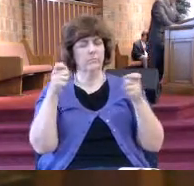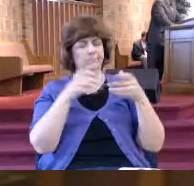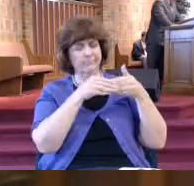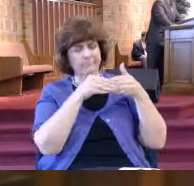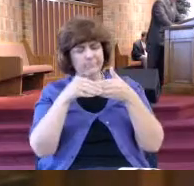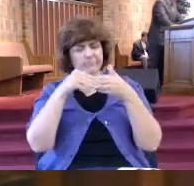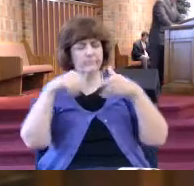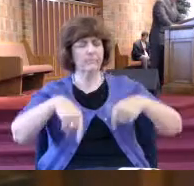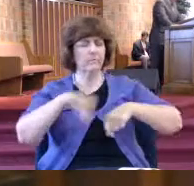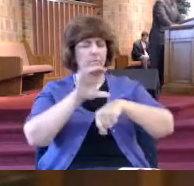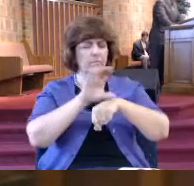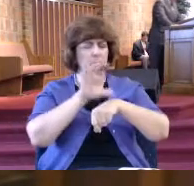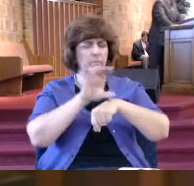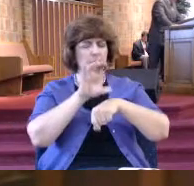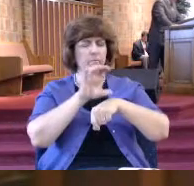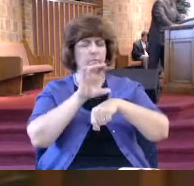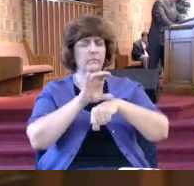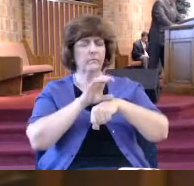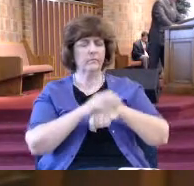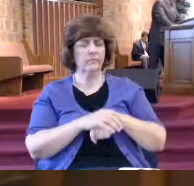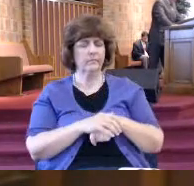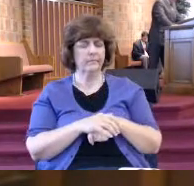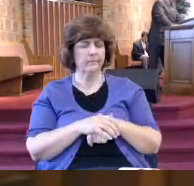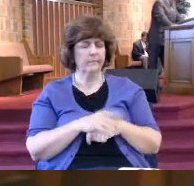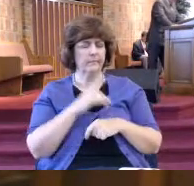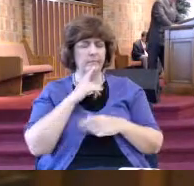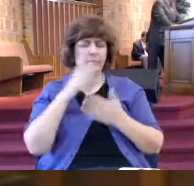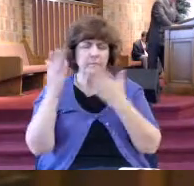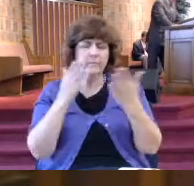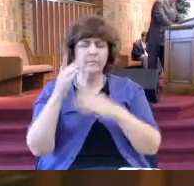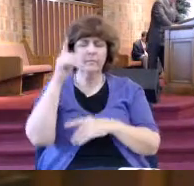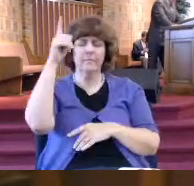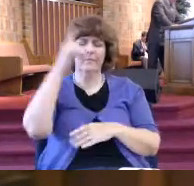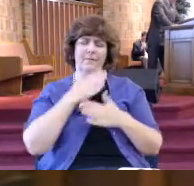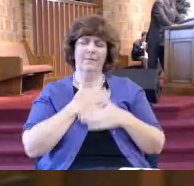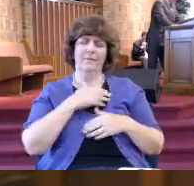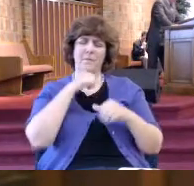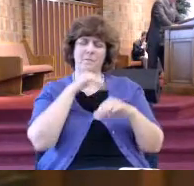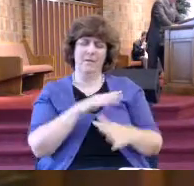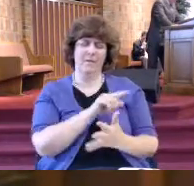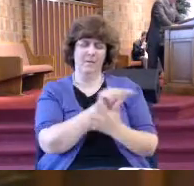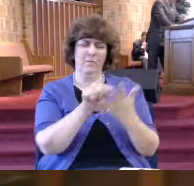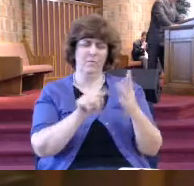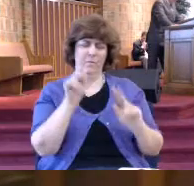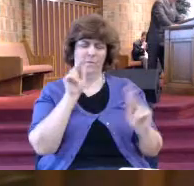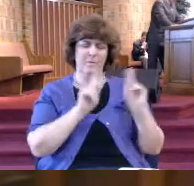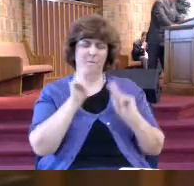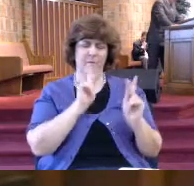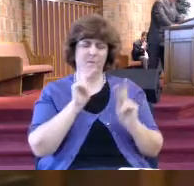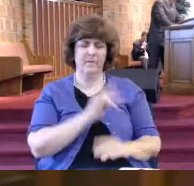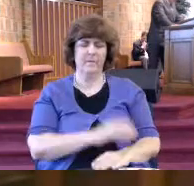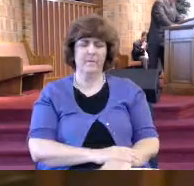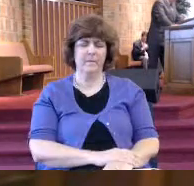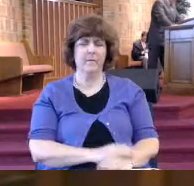provide services and works to the church. We pray that you bless them. We pray for our